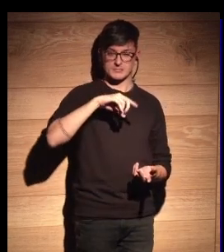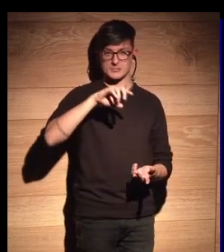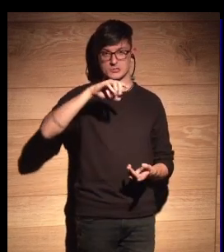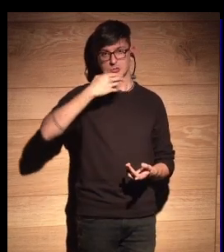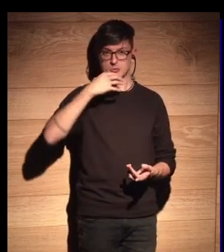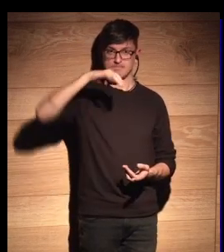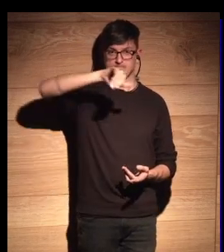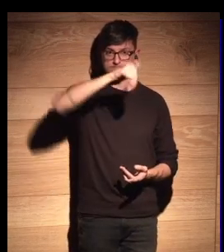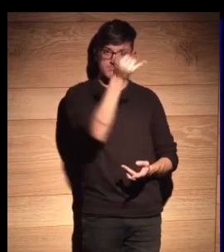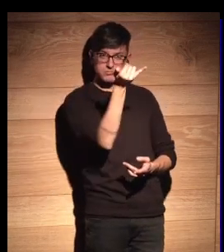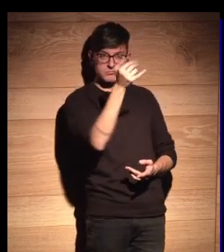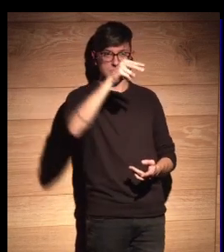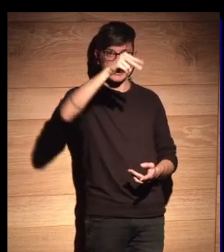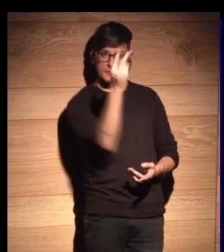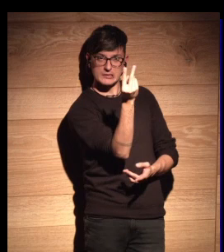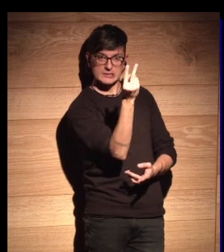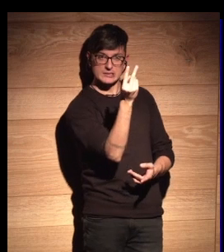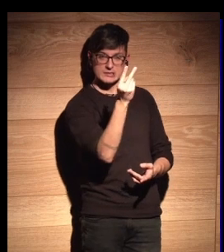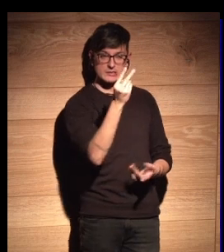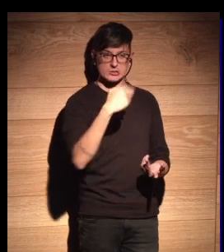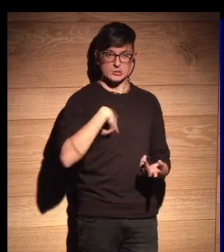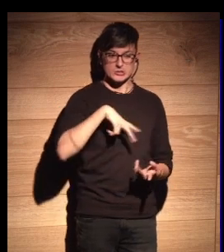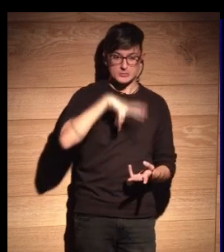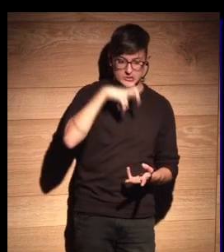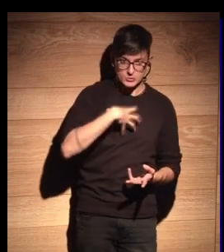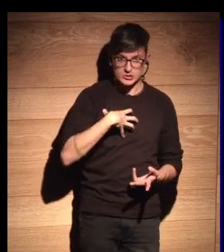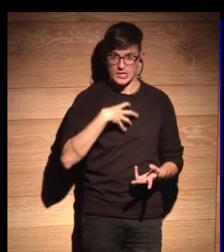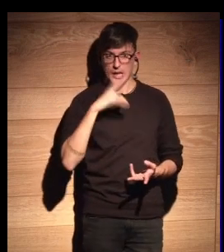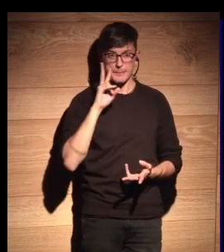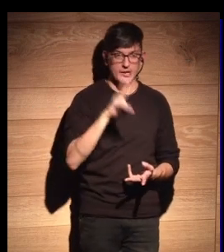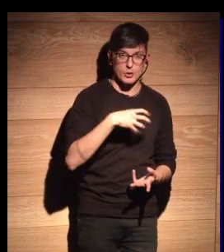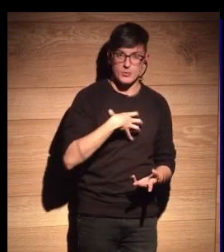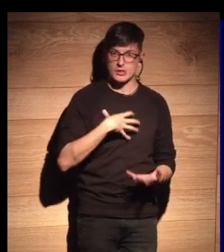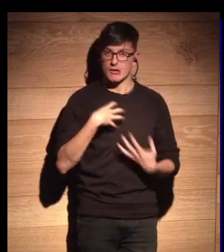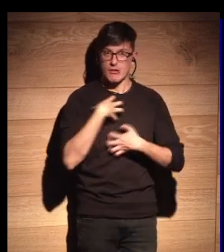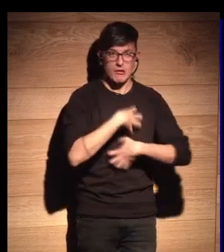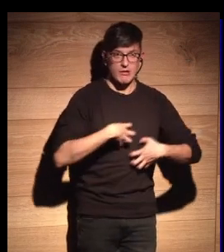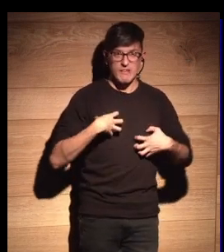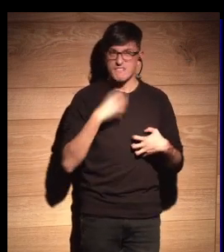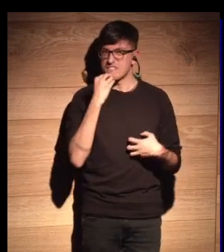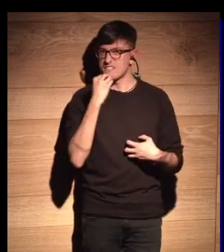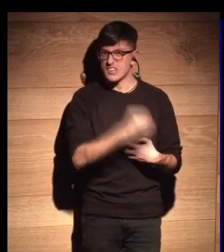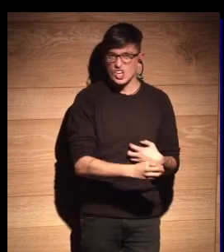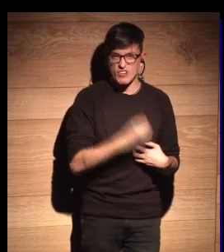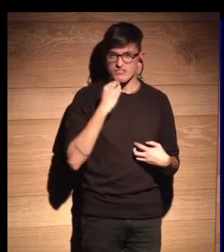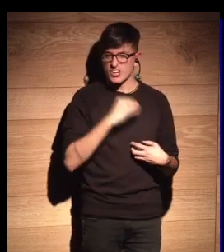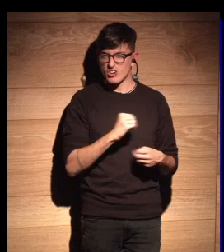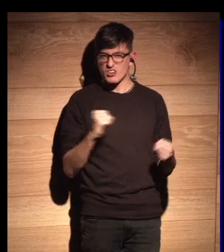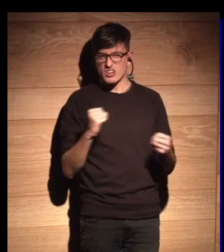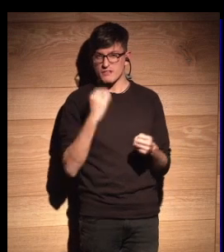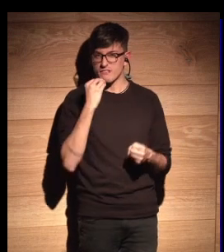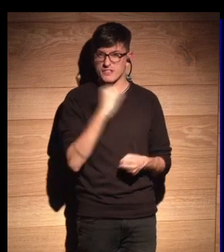and couldn't breathe. I couldn't see. It's really cold. And I thought, and I couldn't get the seatbelt